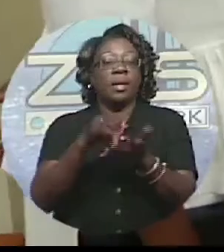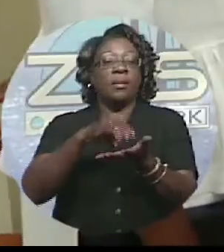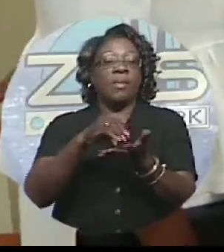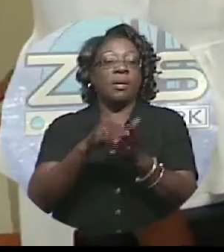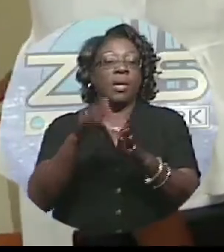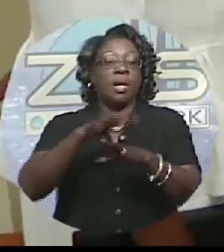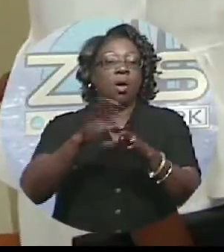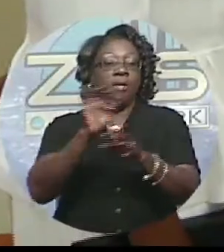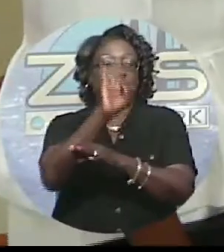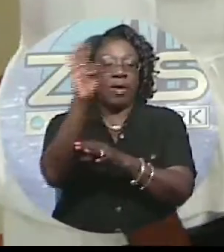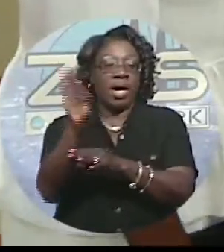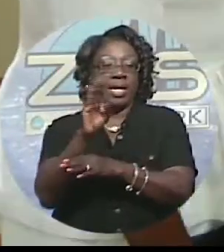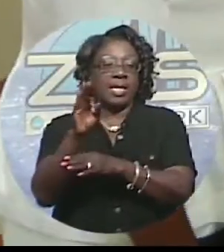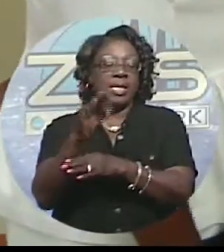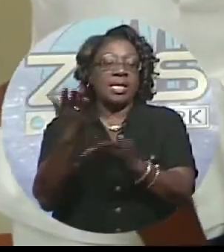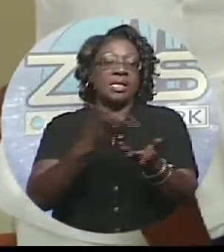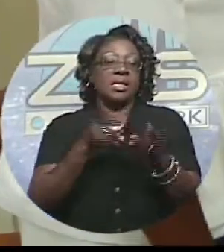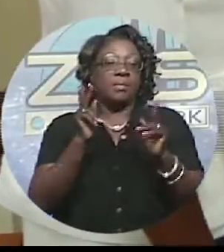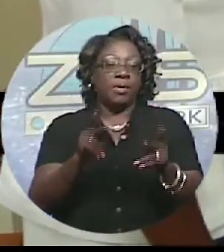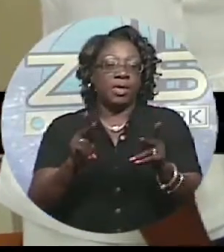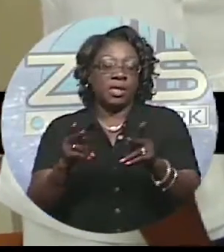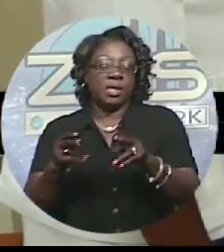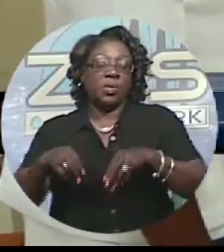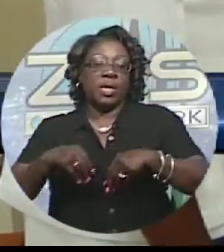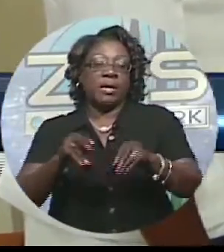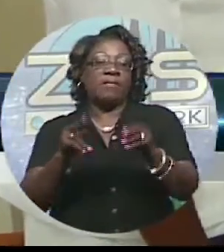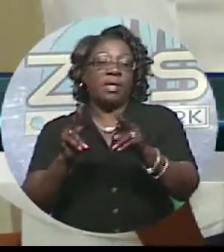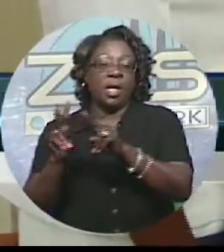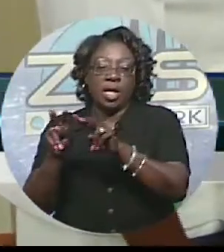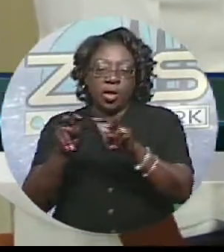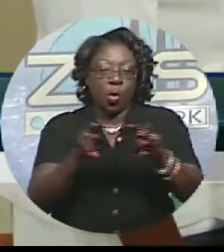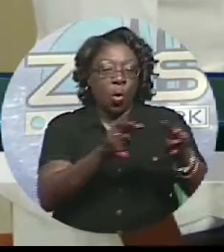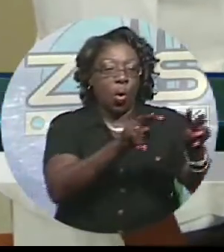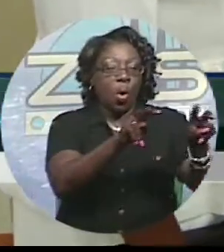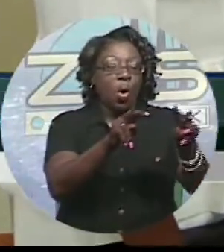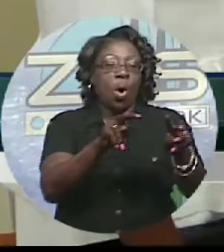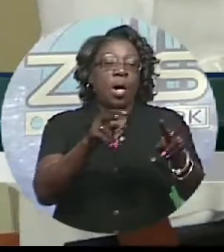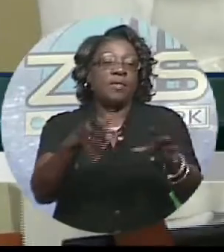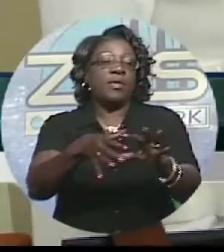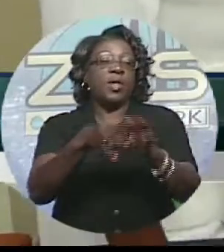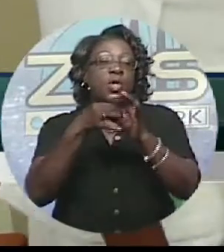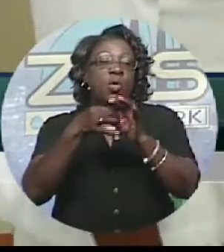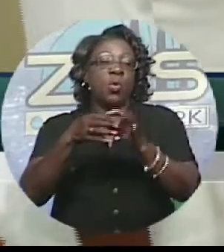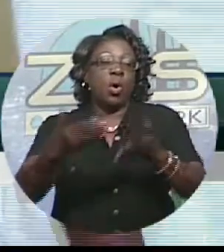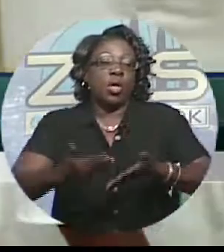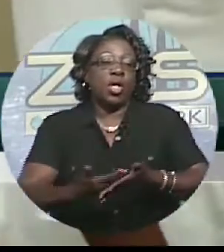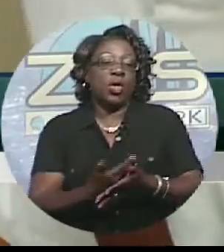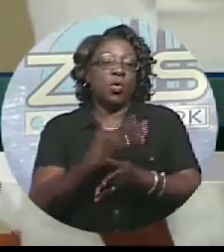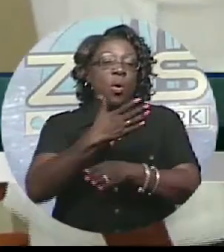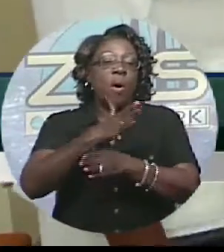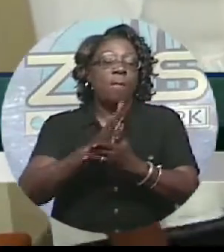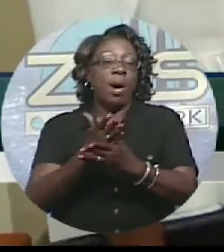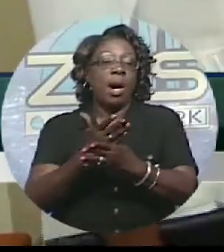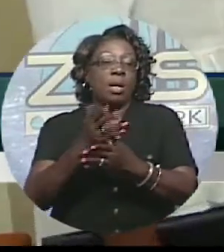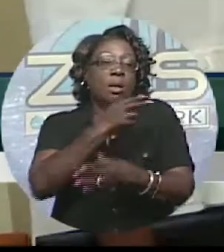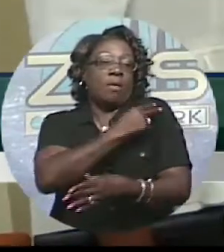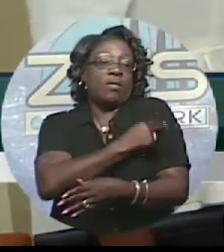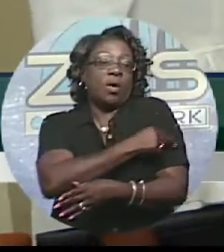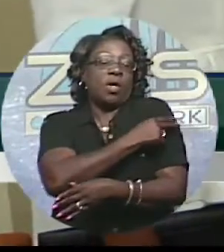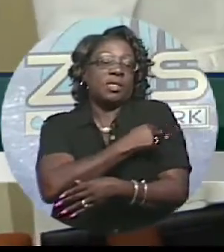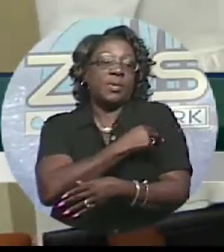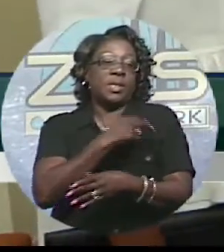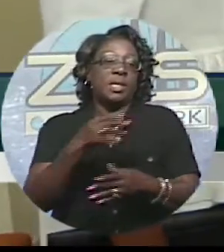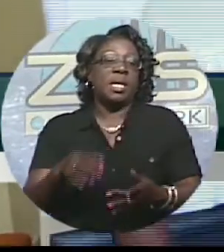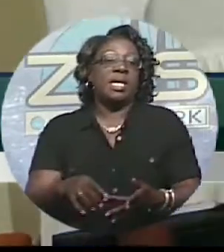On Friday, several delegates were given a tour of the new critical care block at the Princess Margaret Hospital, including the intensive care